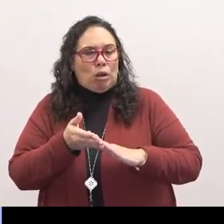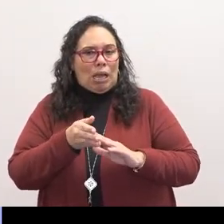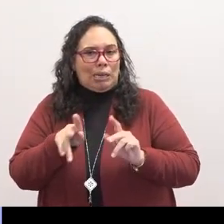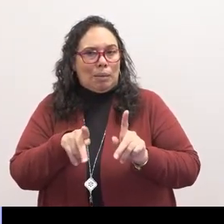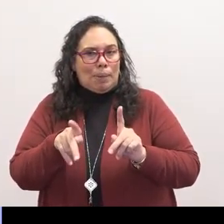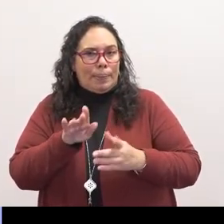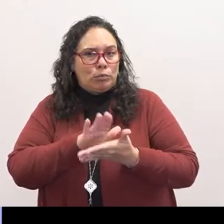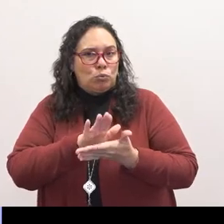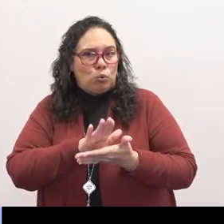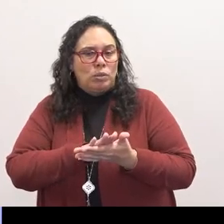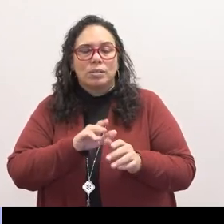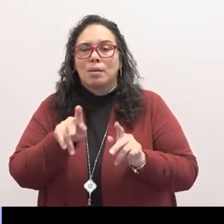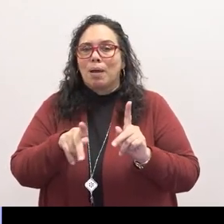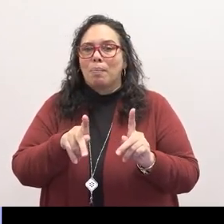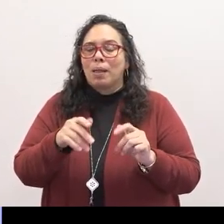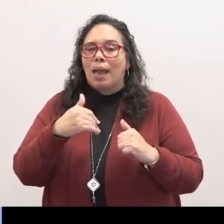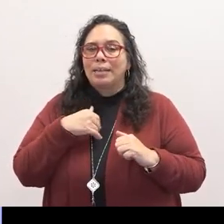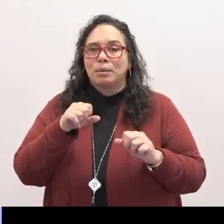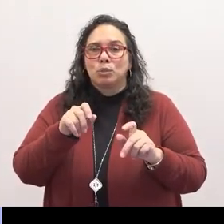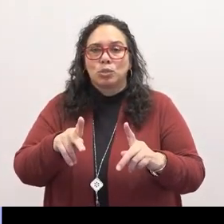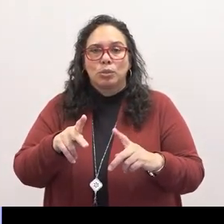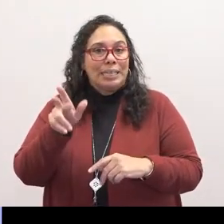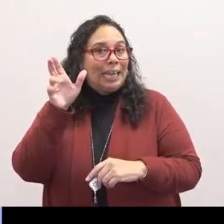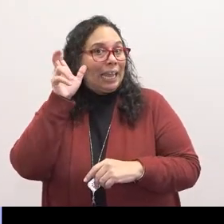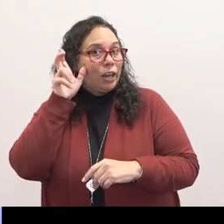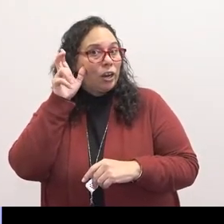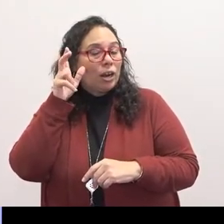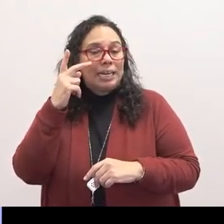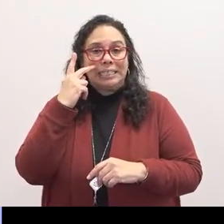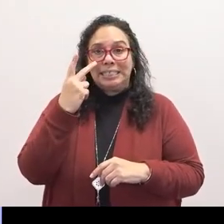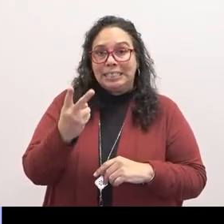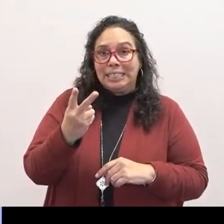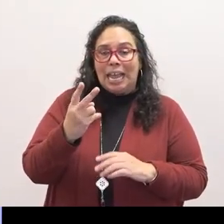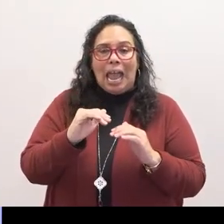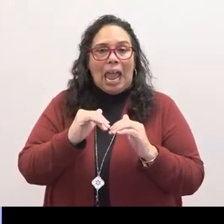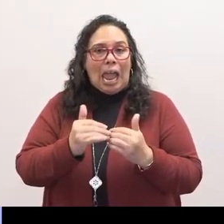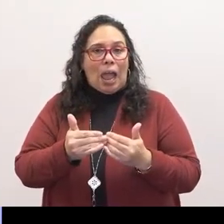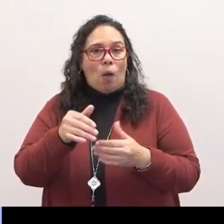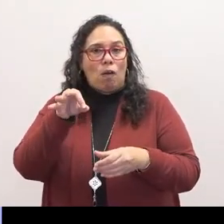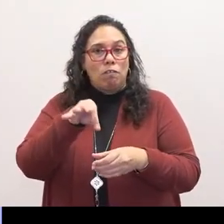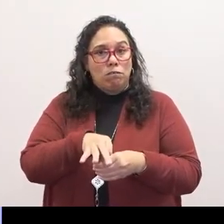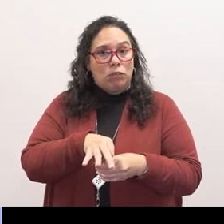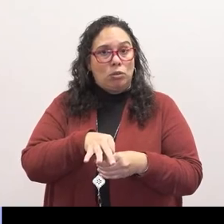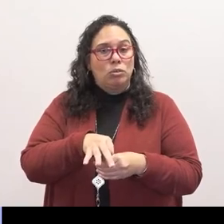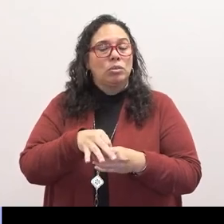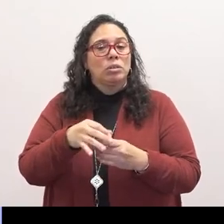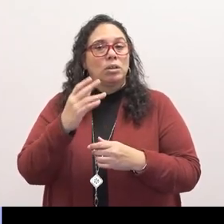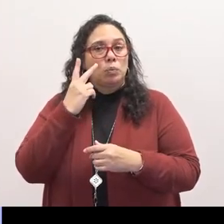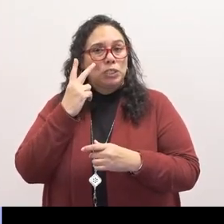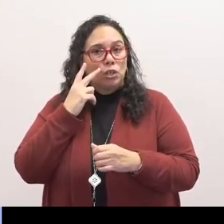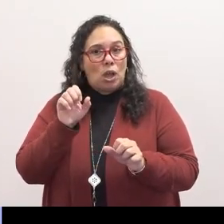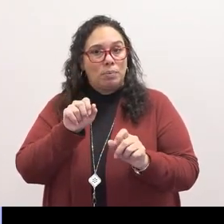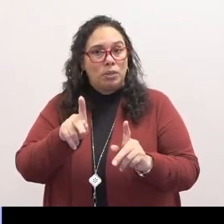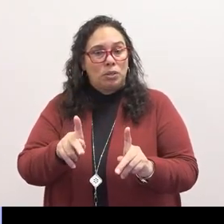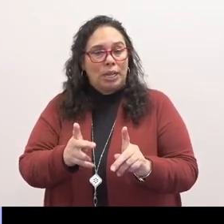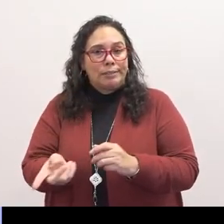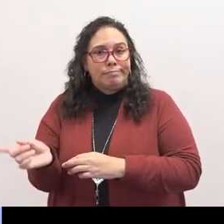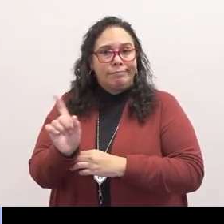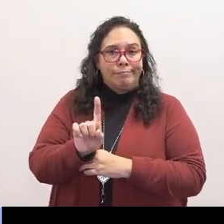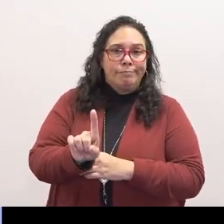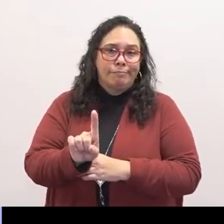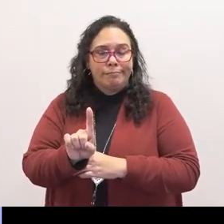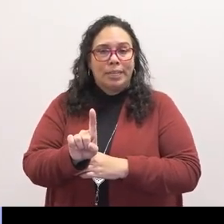has the opportunity to hear you, to see what you do, to see how you vote, and also have an opportunity, as we saw tonight, give public comment as well.